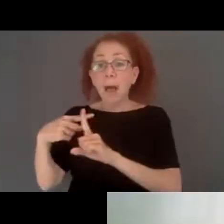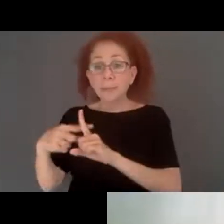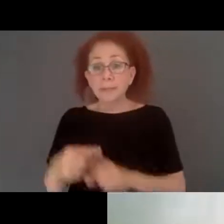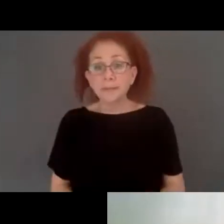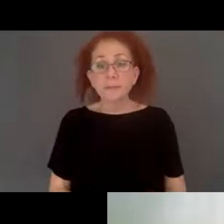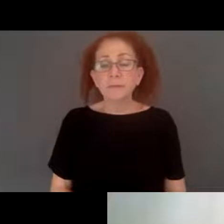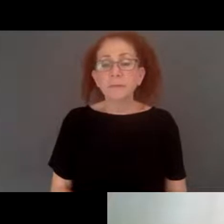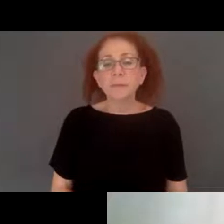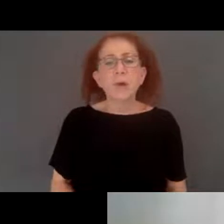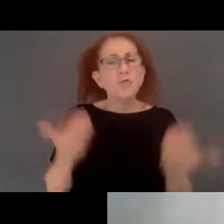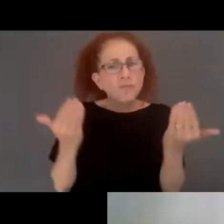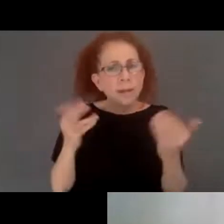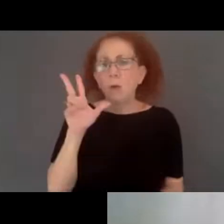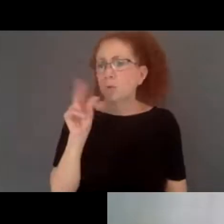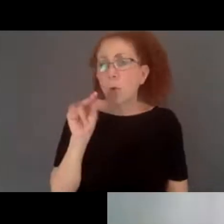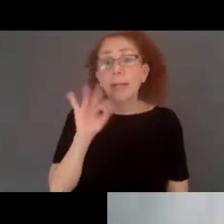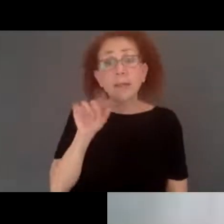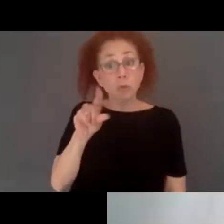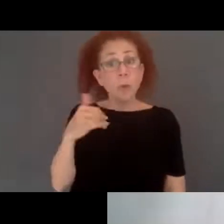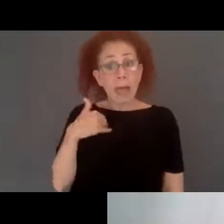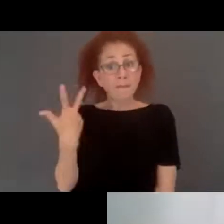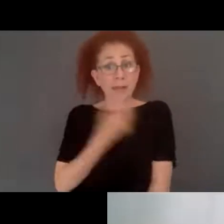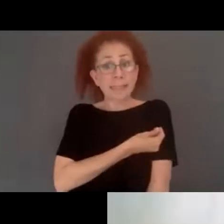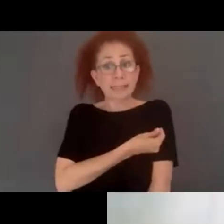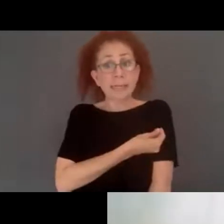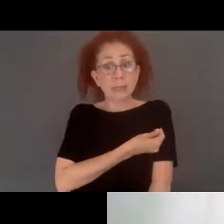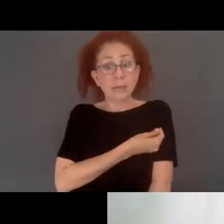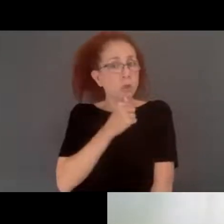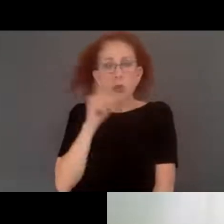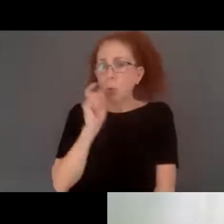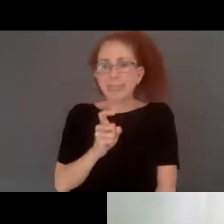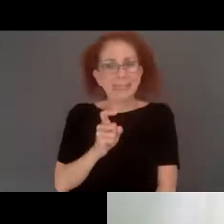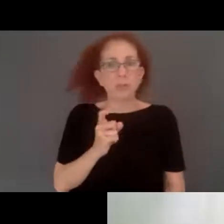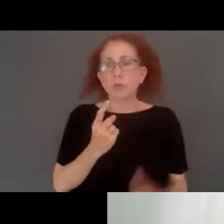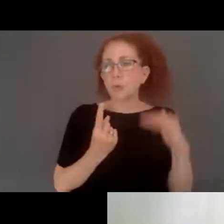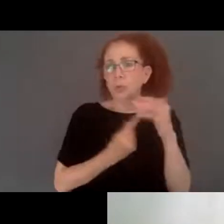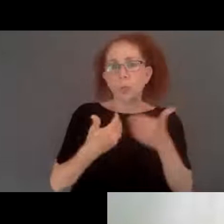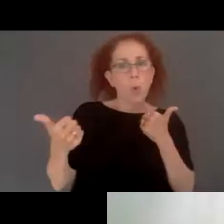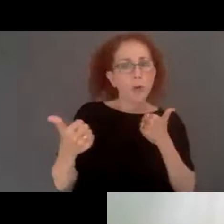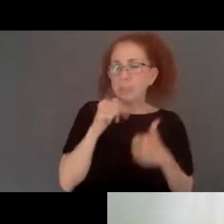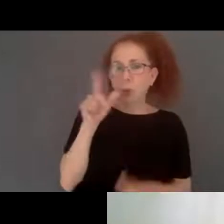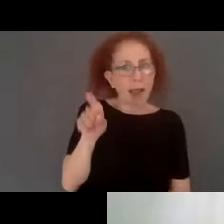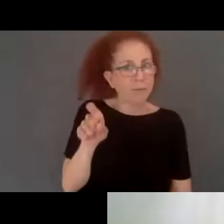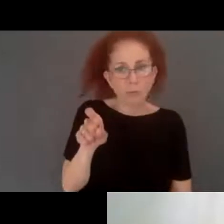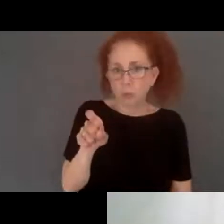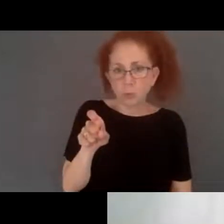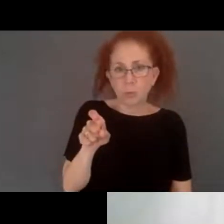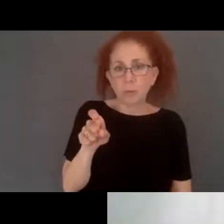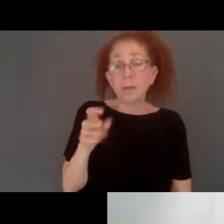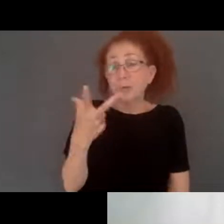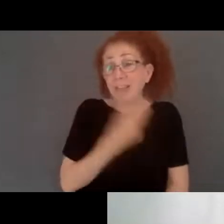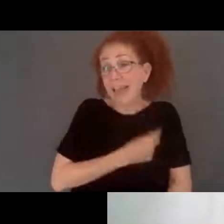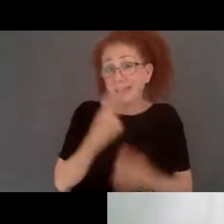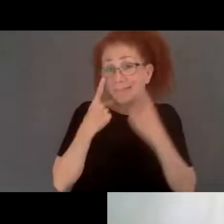Right now, no. If you're vaccinated, you don't need to quarantine. It's the vaccines work so